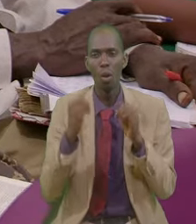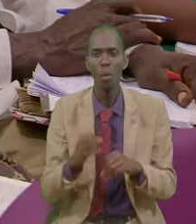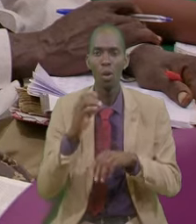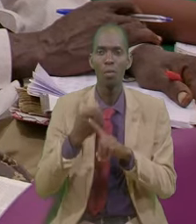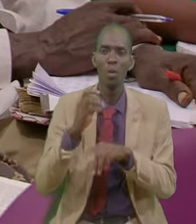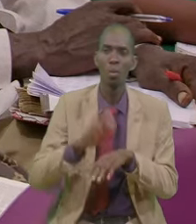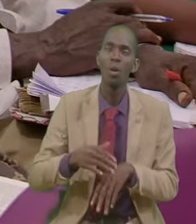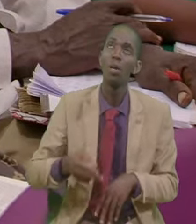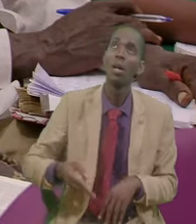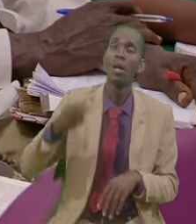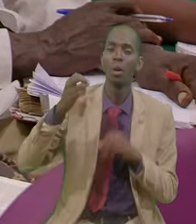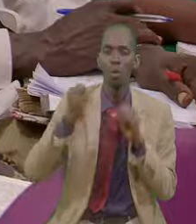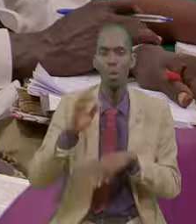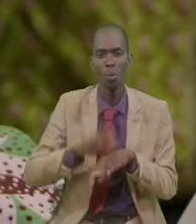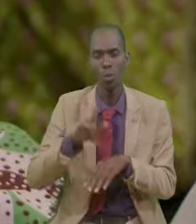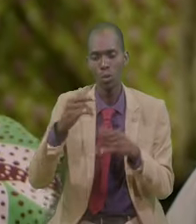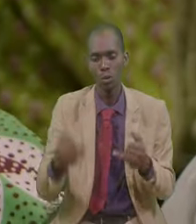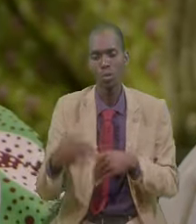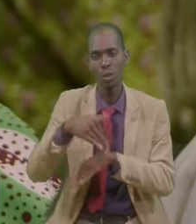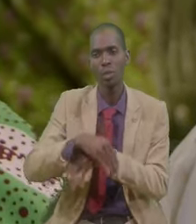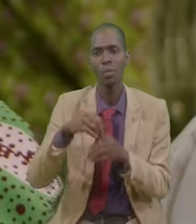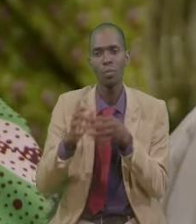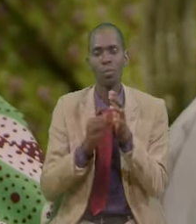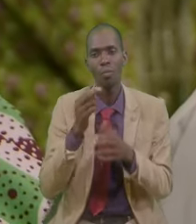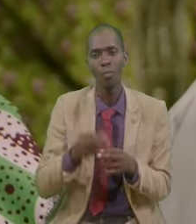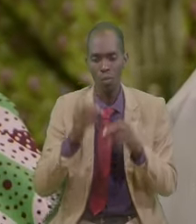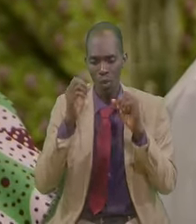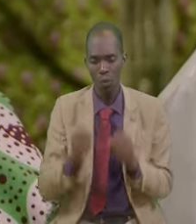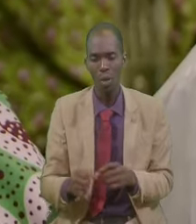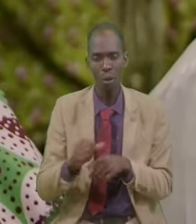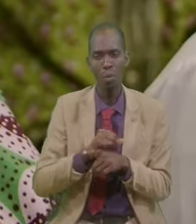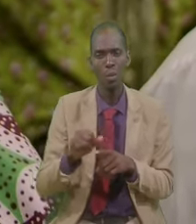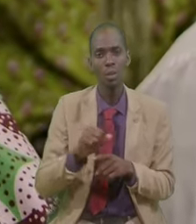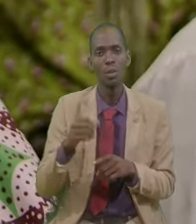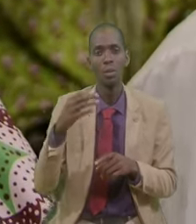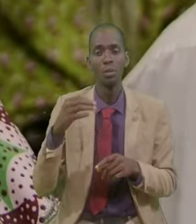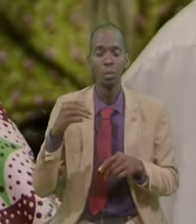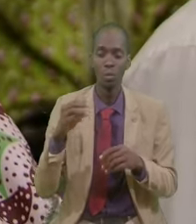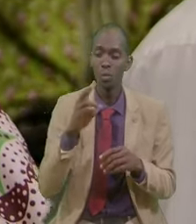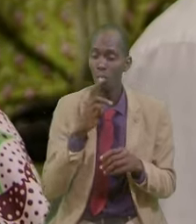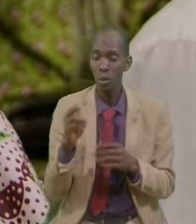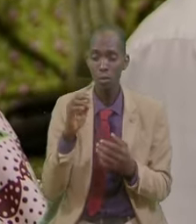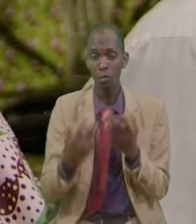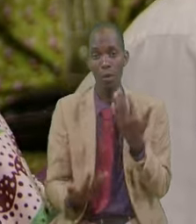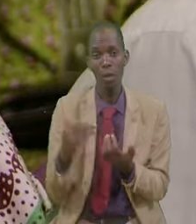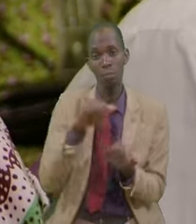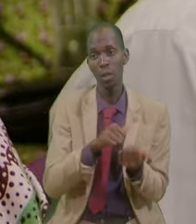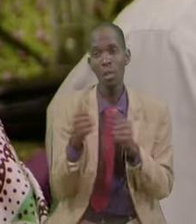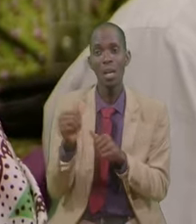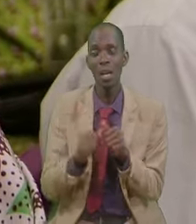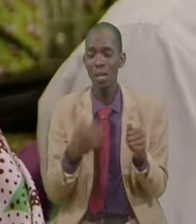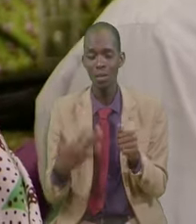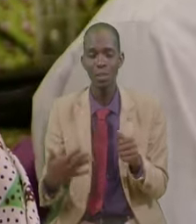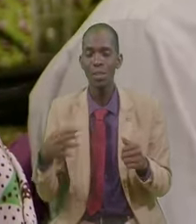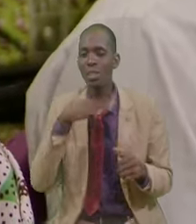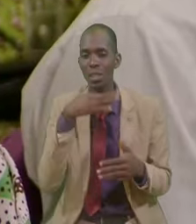high. Power upon you tonight. Power baptism, fire baptism. Every chaff in your life, it will burn